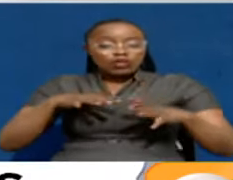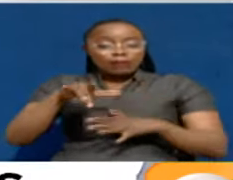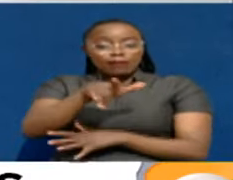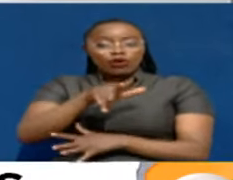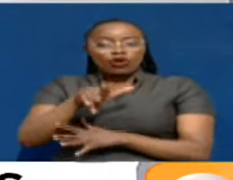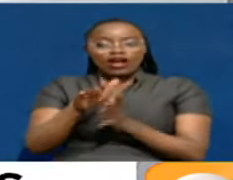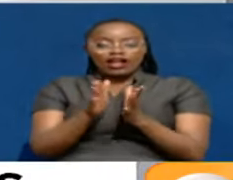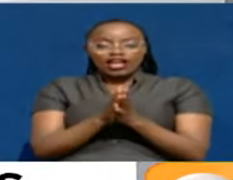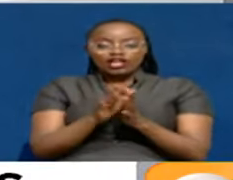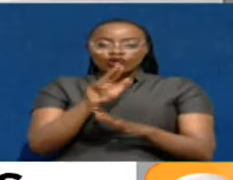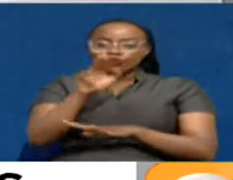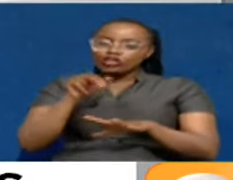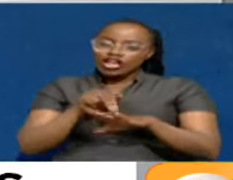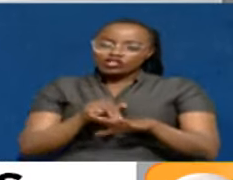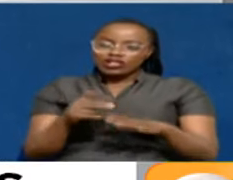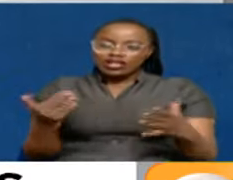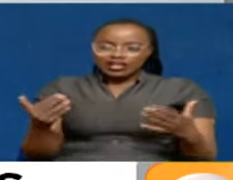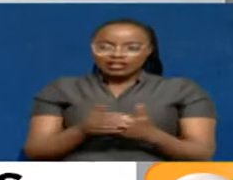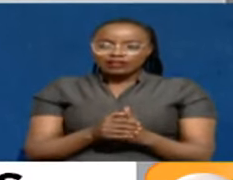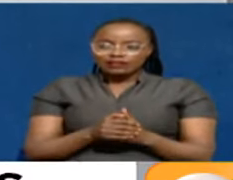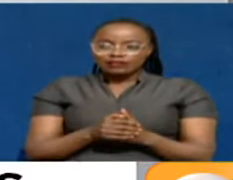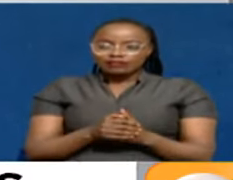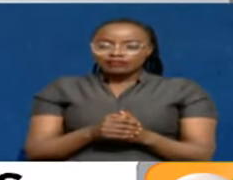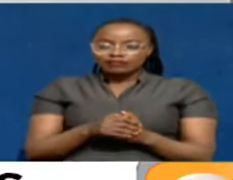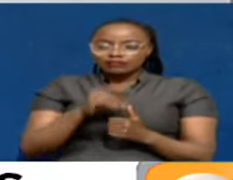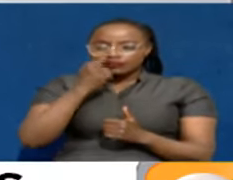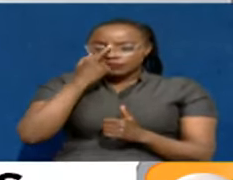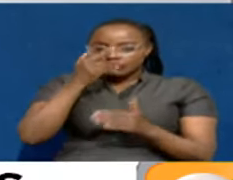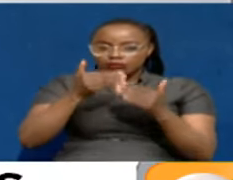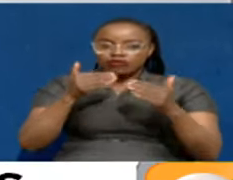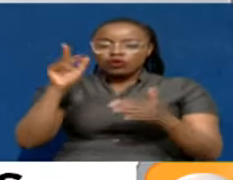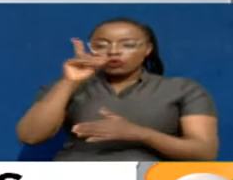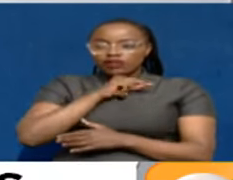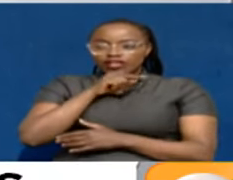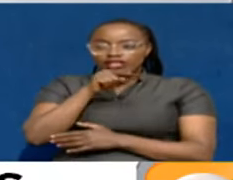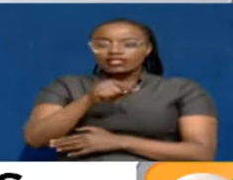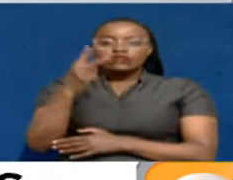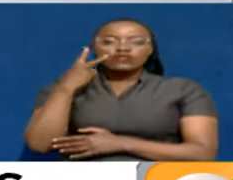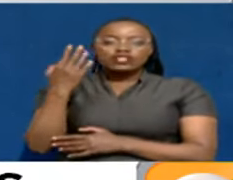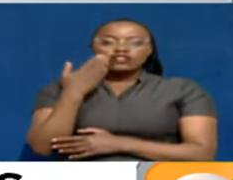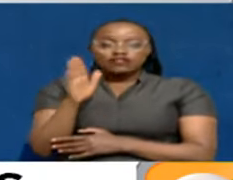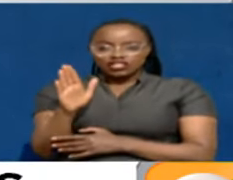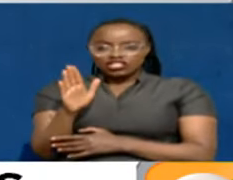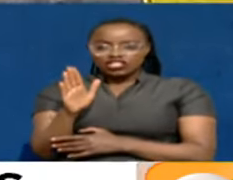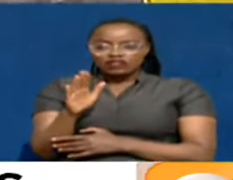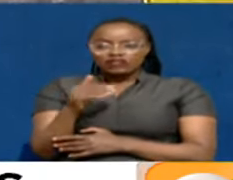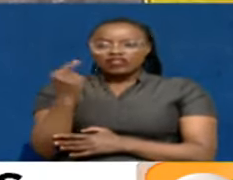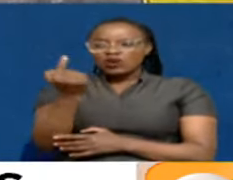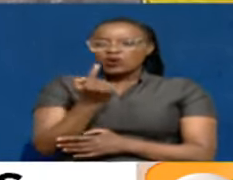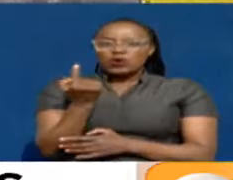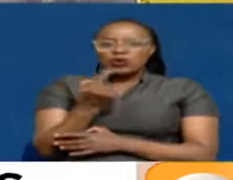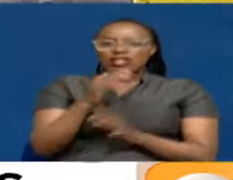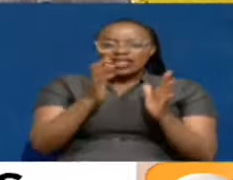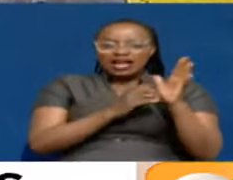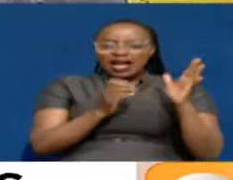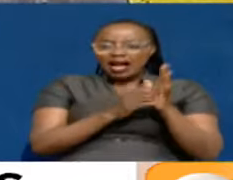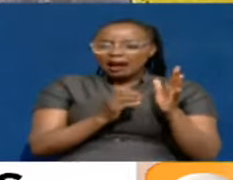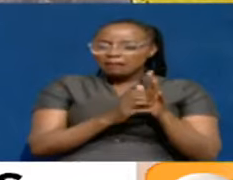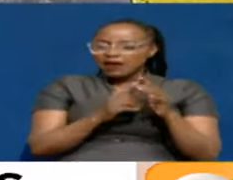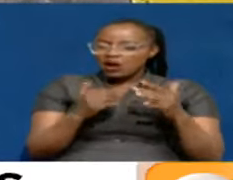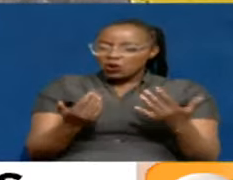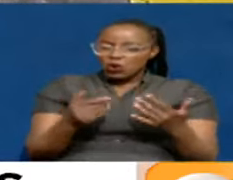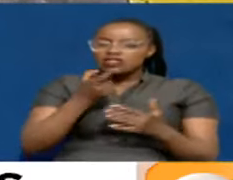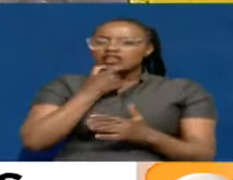locally and nationally. But those continue Before we finish this one, we've seen that it's not just the Ukambani, it's not